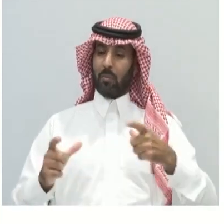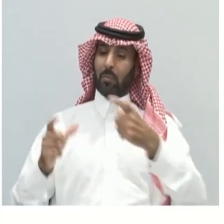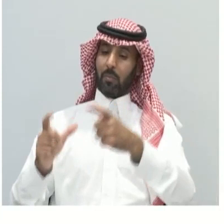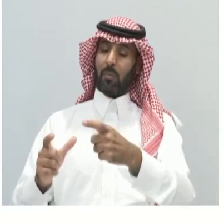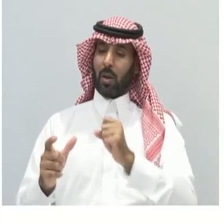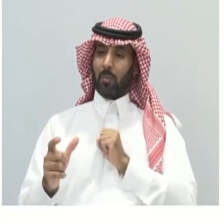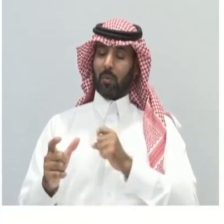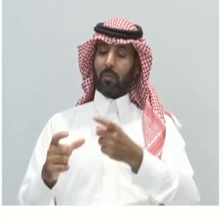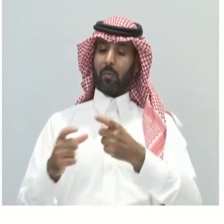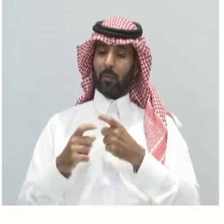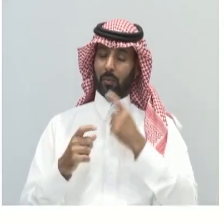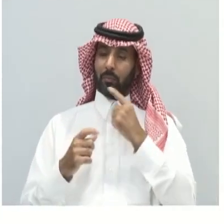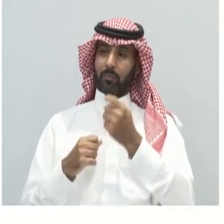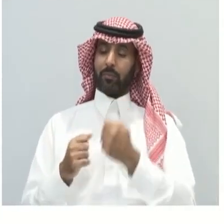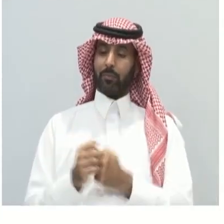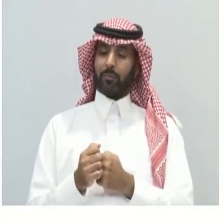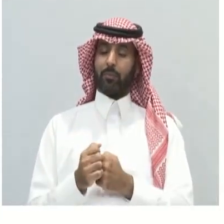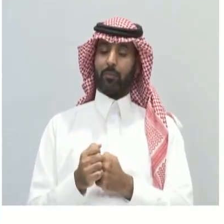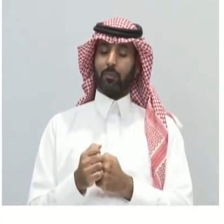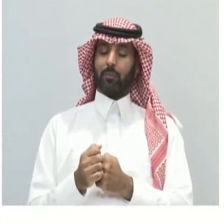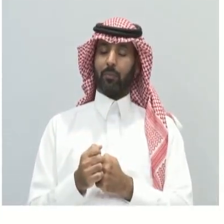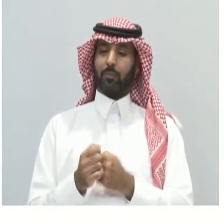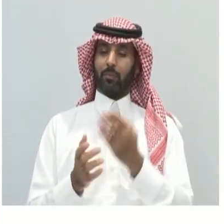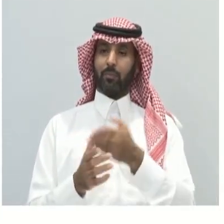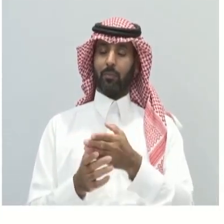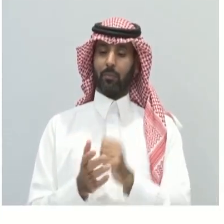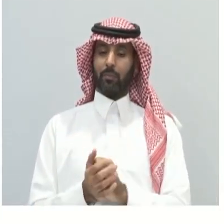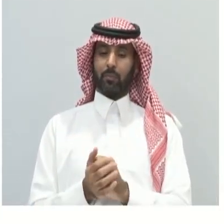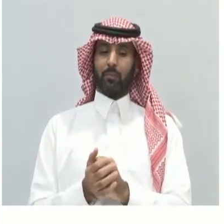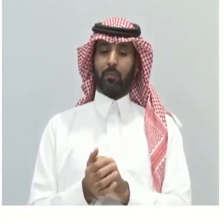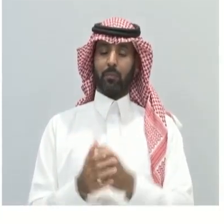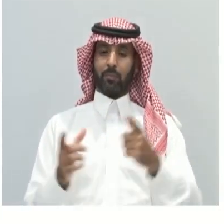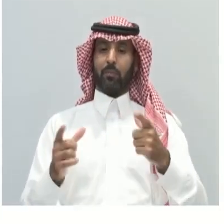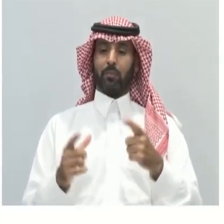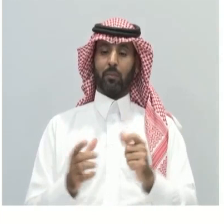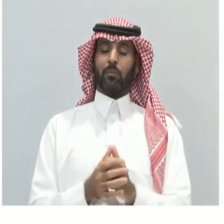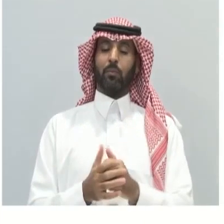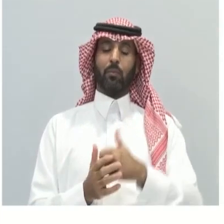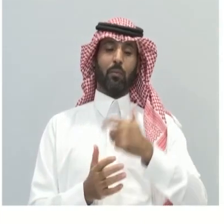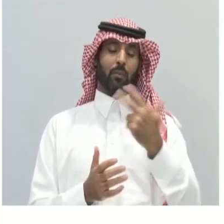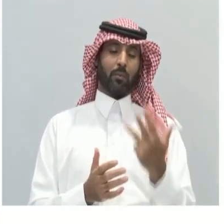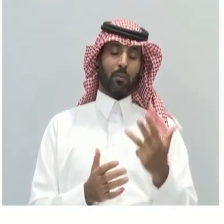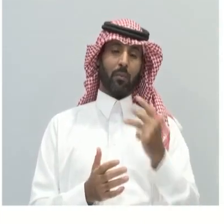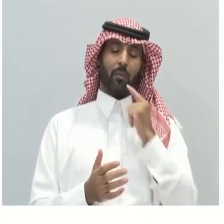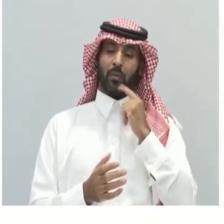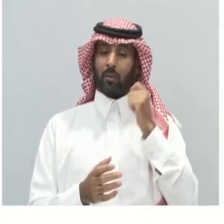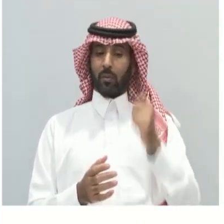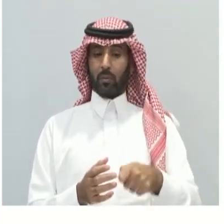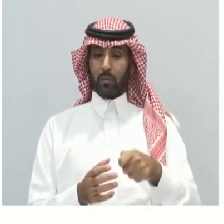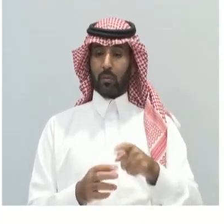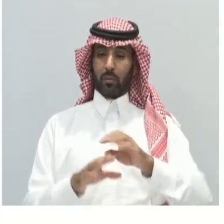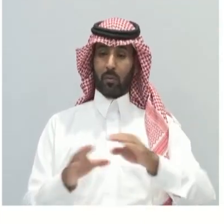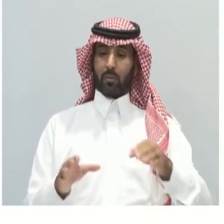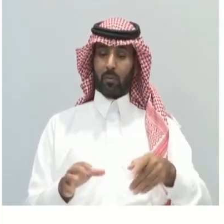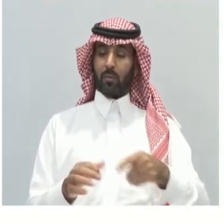the indirect. A present is the direct object. Number nine, the judges give the